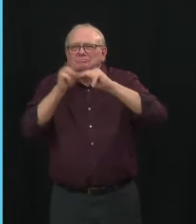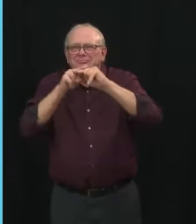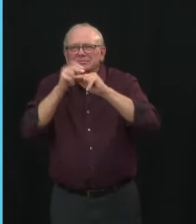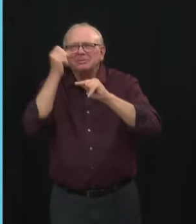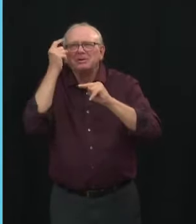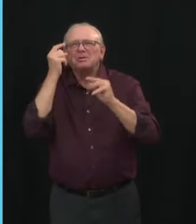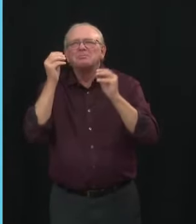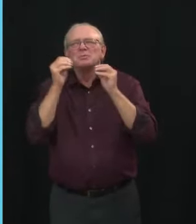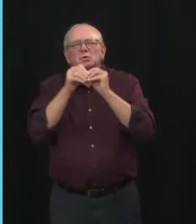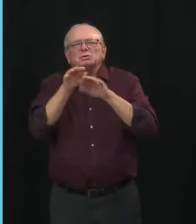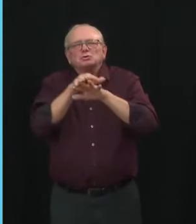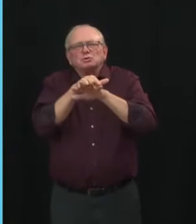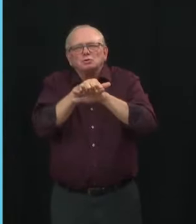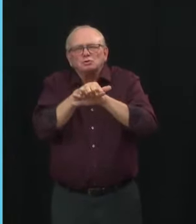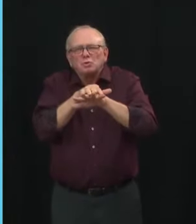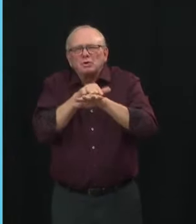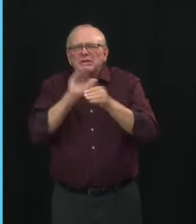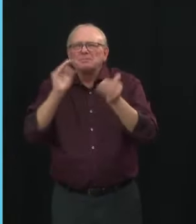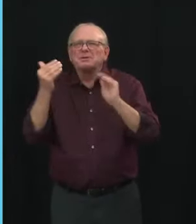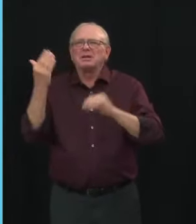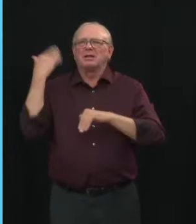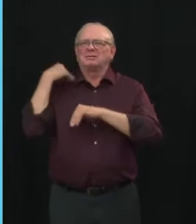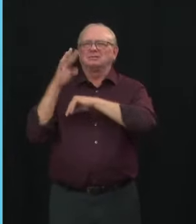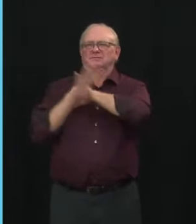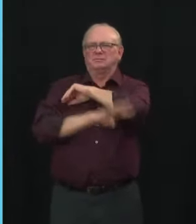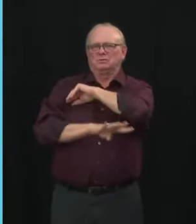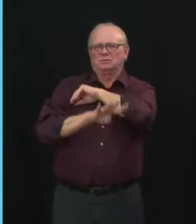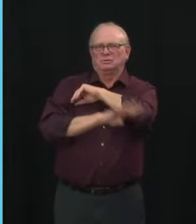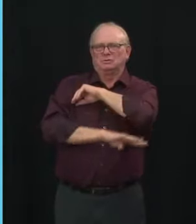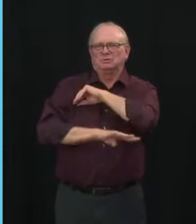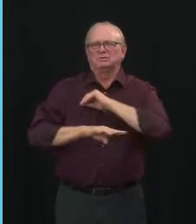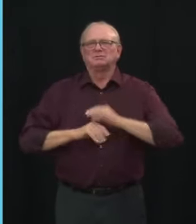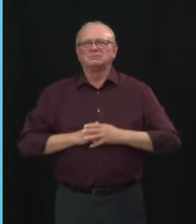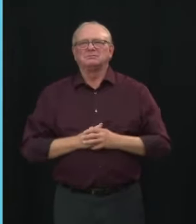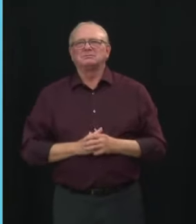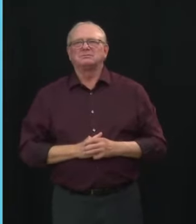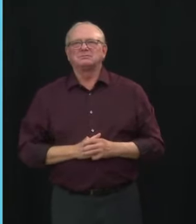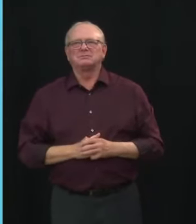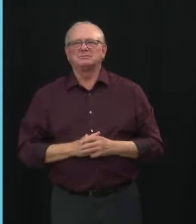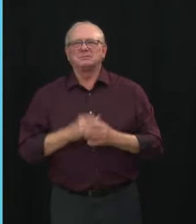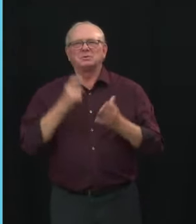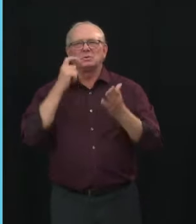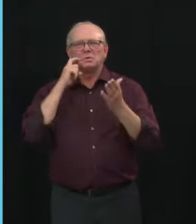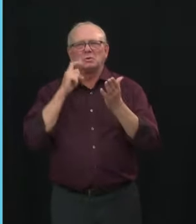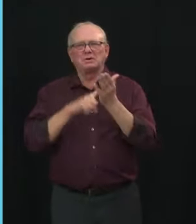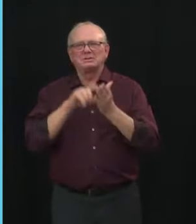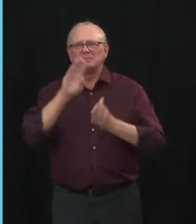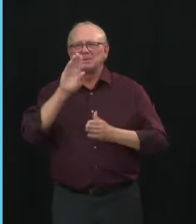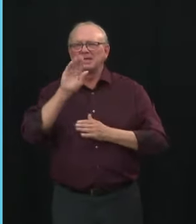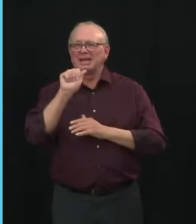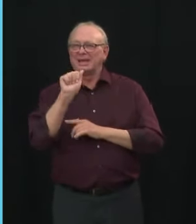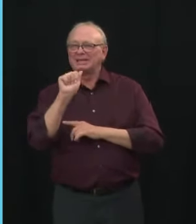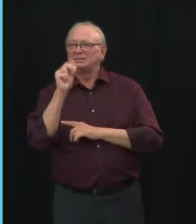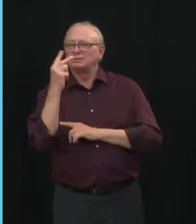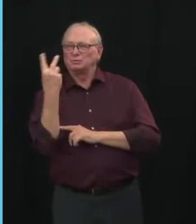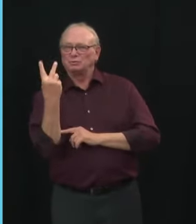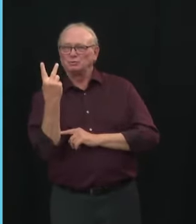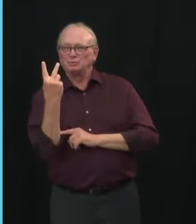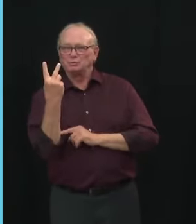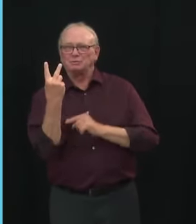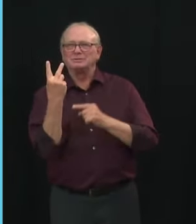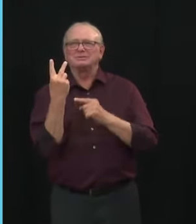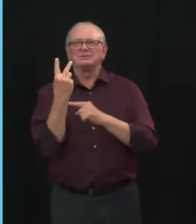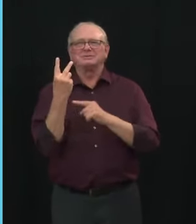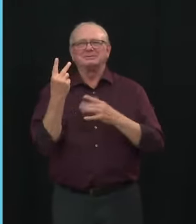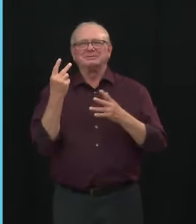initial Omicron wave. We are seeing some impact from the BA2 subvariant, but so far it's much less than we saw a few months